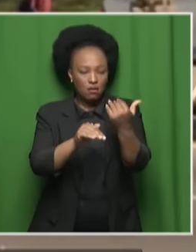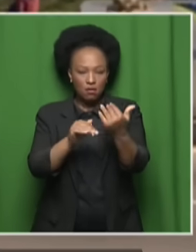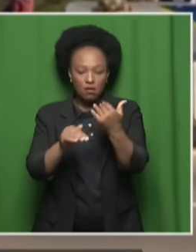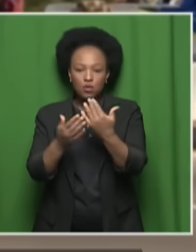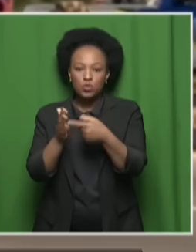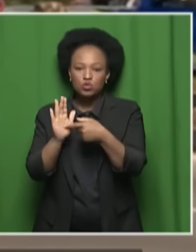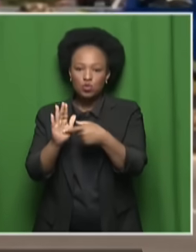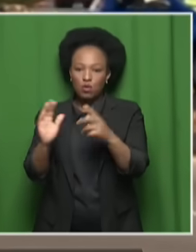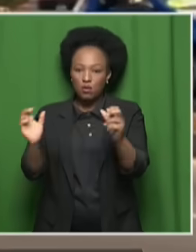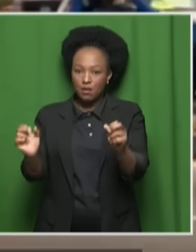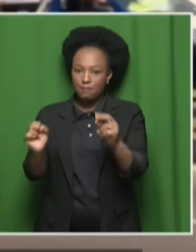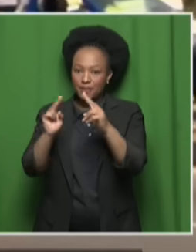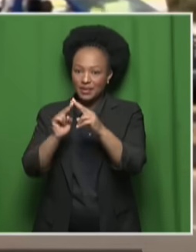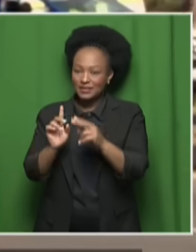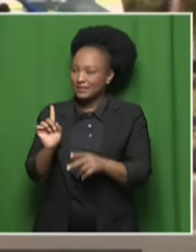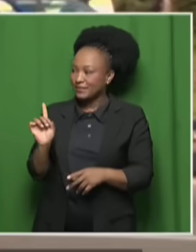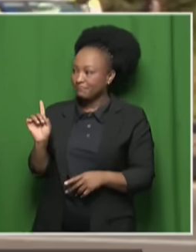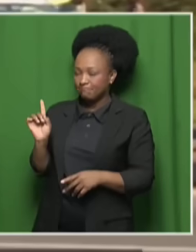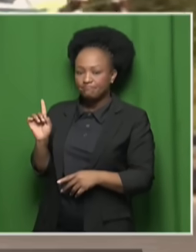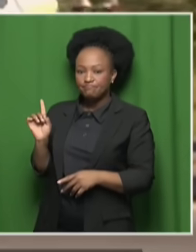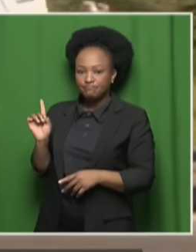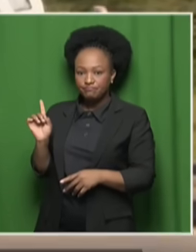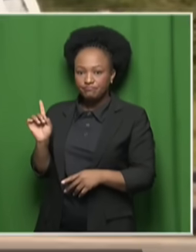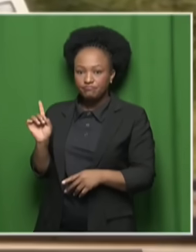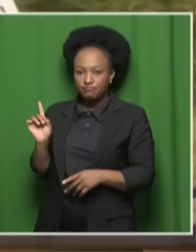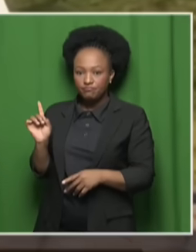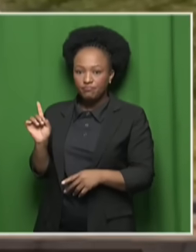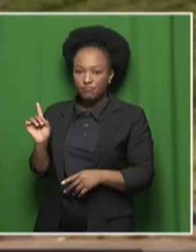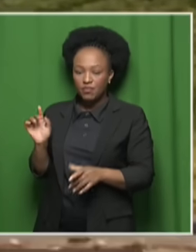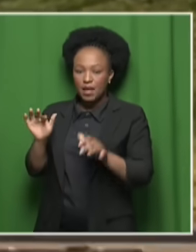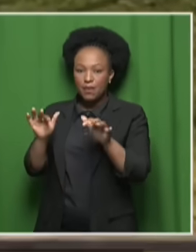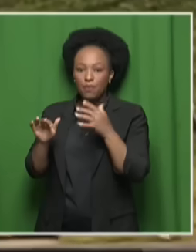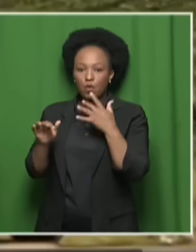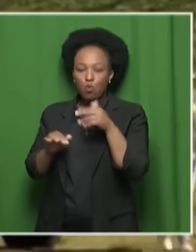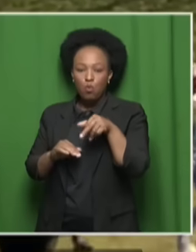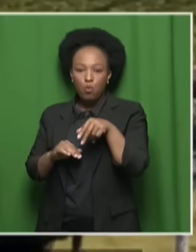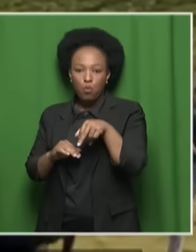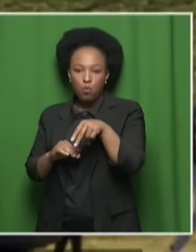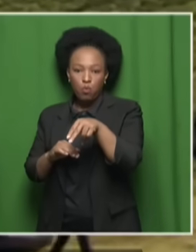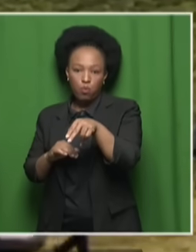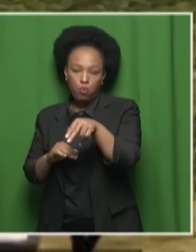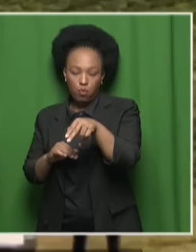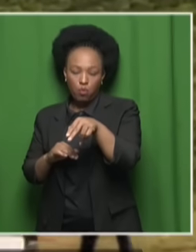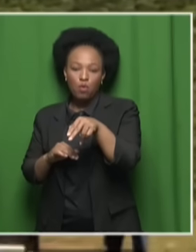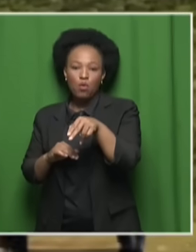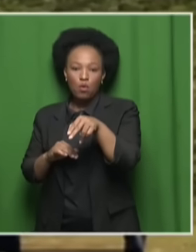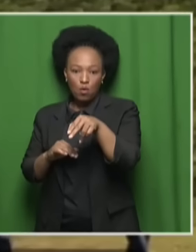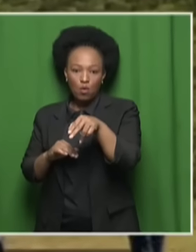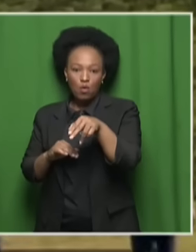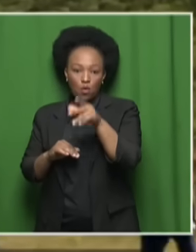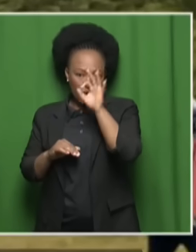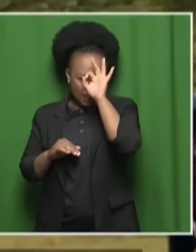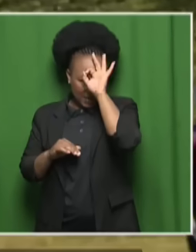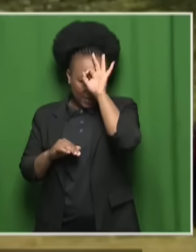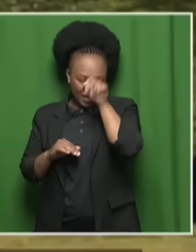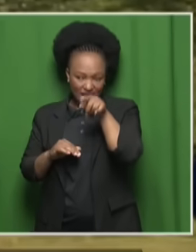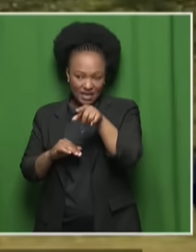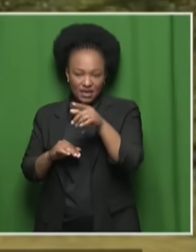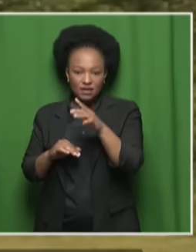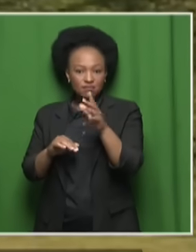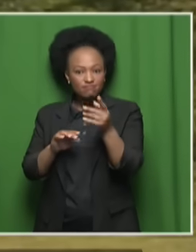bridge that the pedestrians are using, because the traffic wardens are directing the pedestrians to